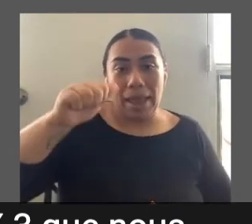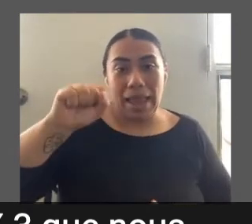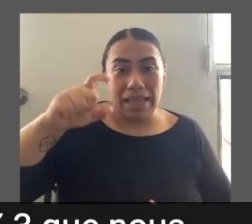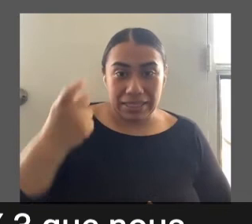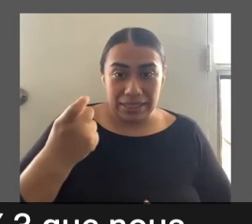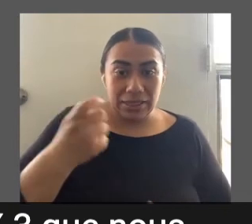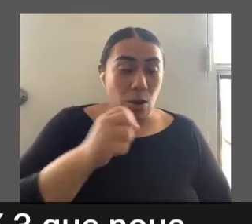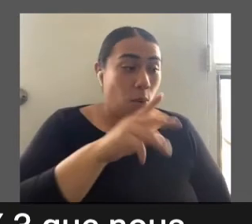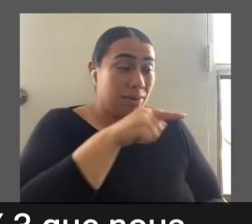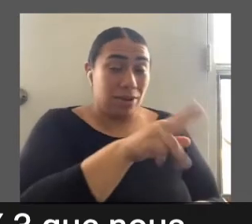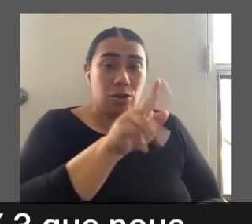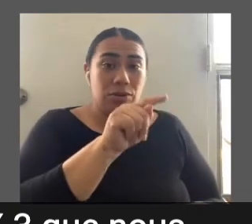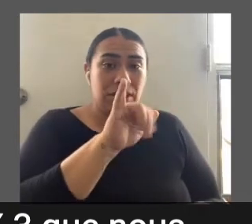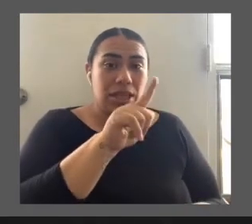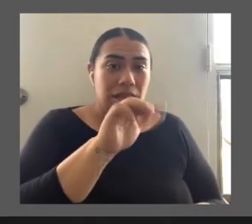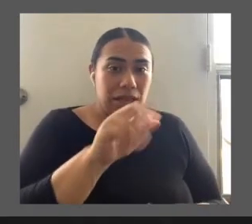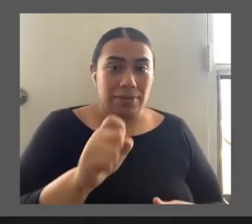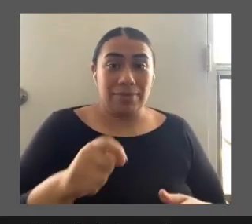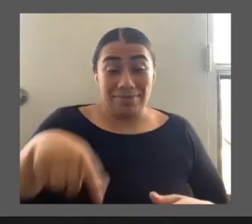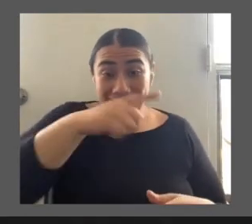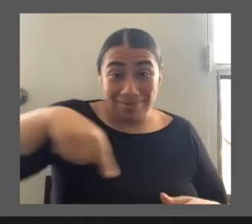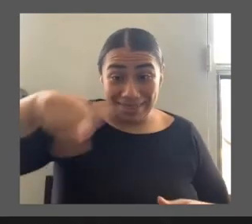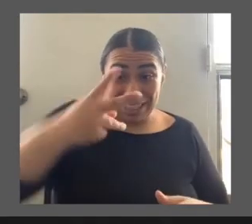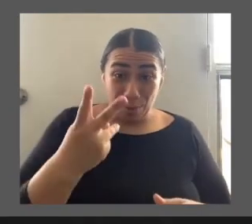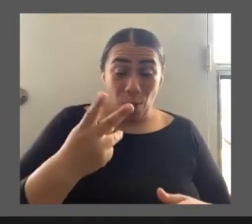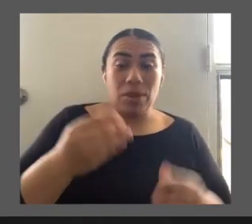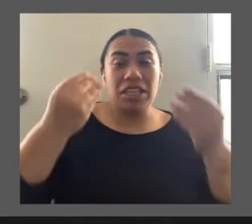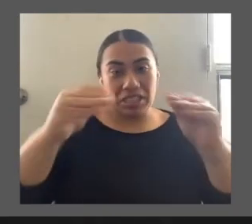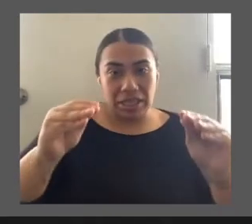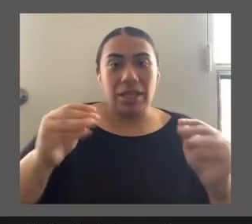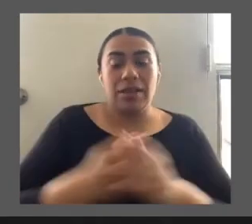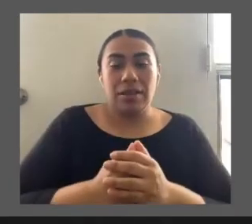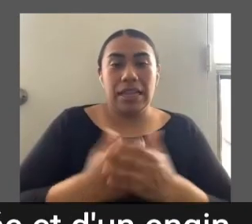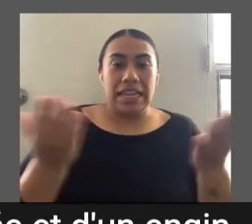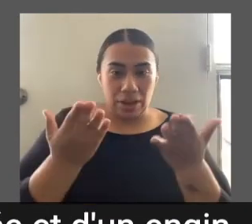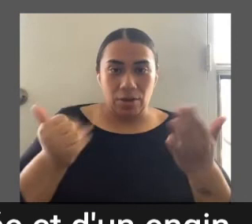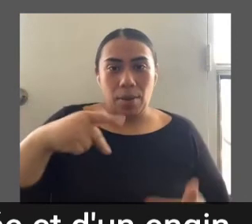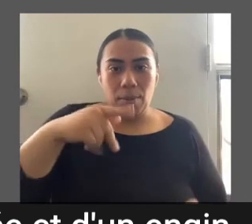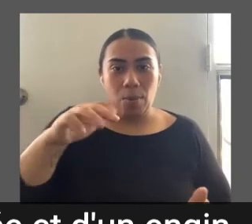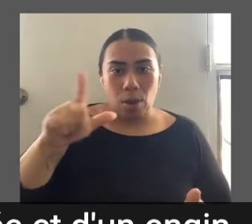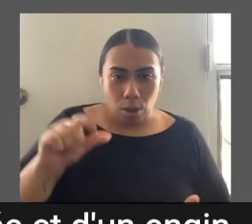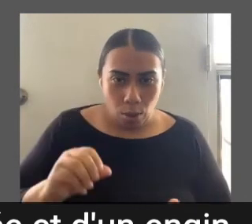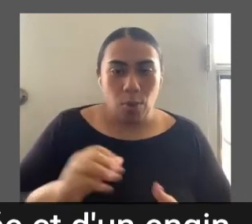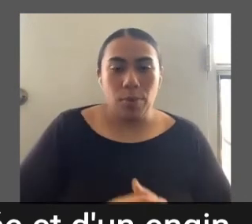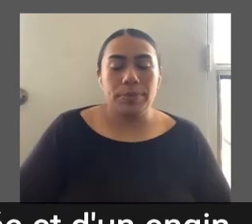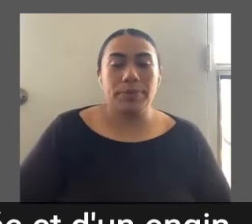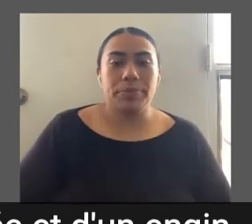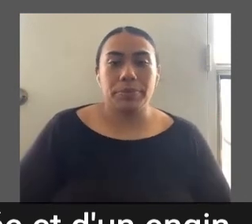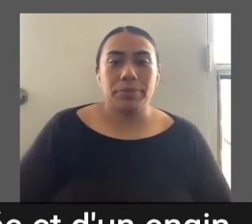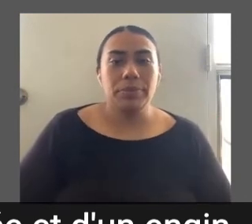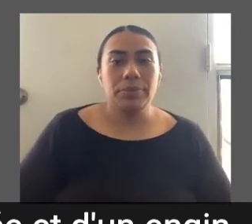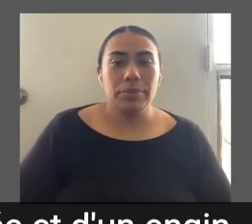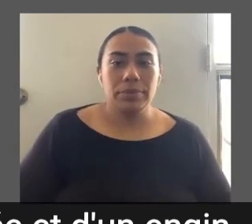3, which we carry here at Apollo. There's also a method called dabbing, which involves the use of a high heat